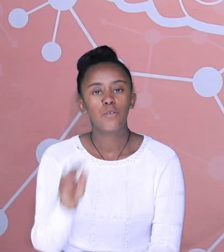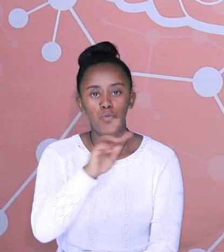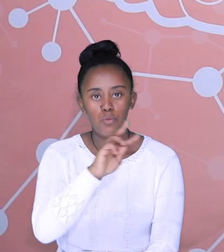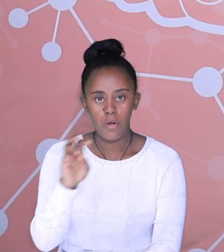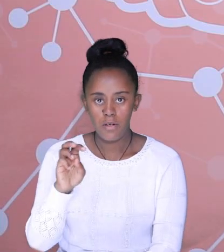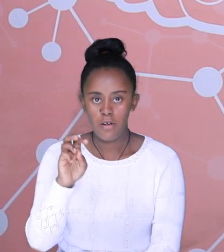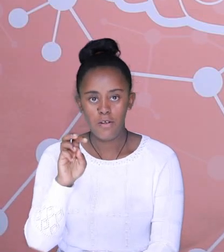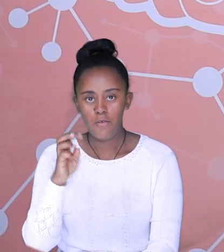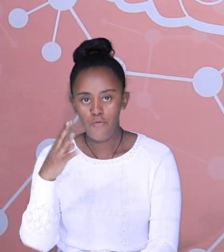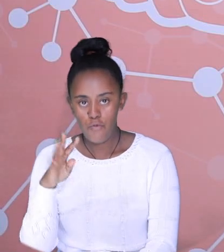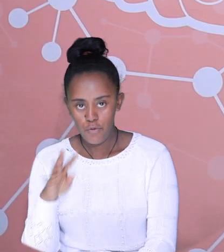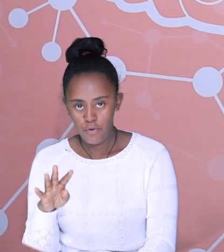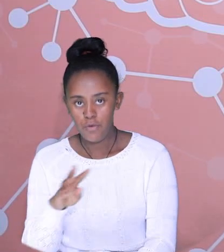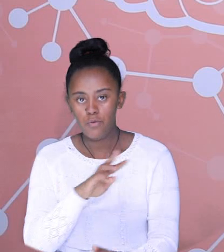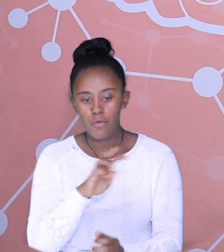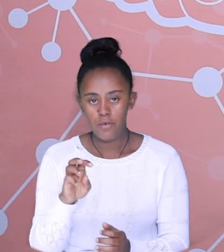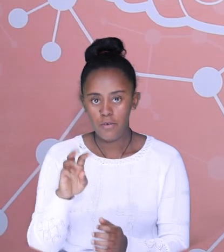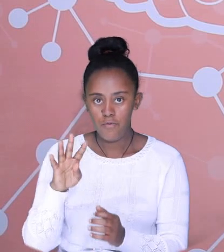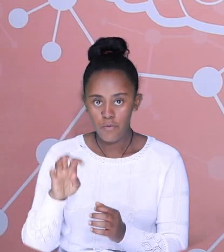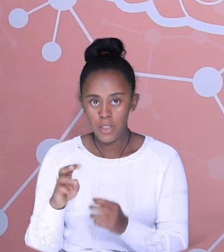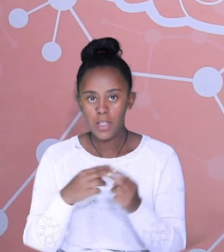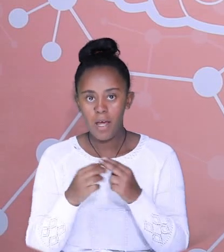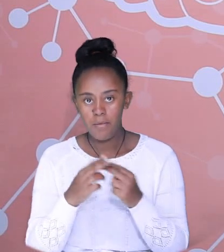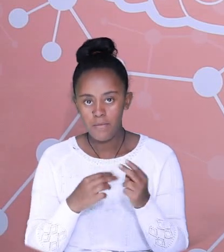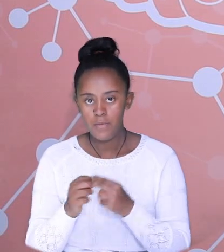240 times 200,